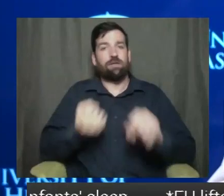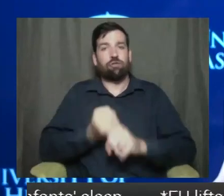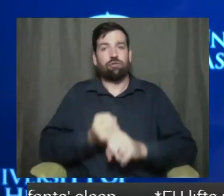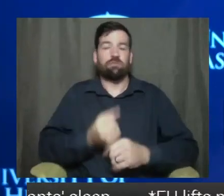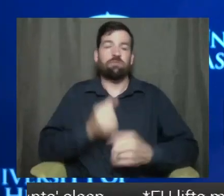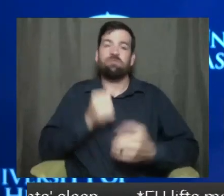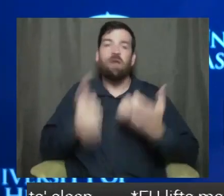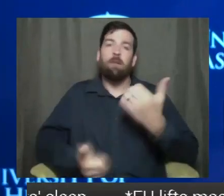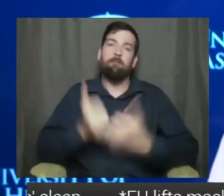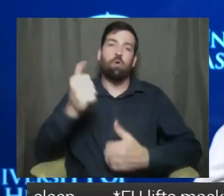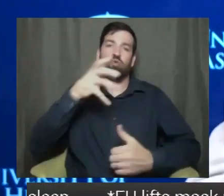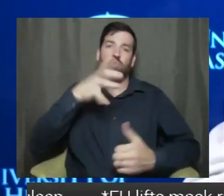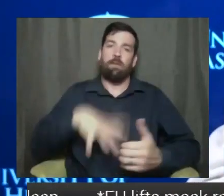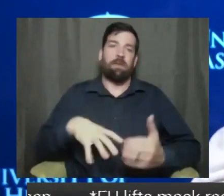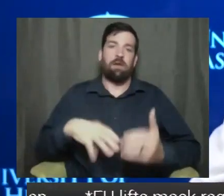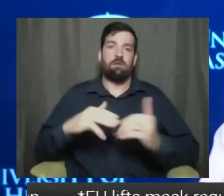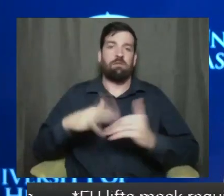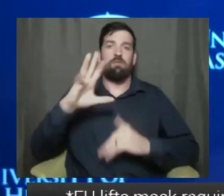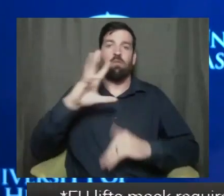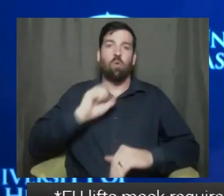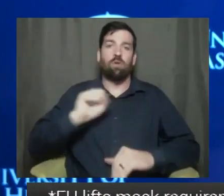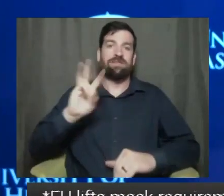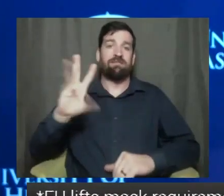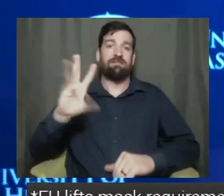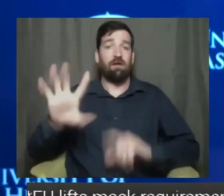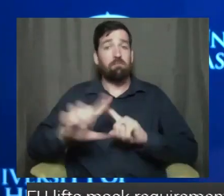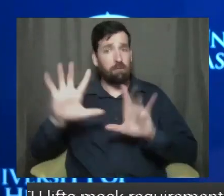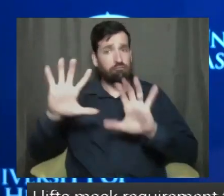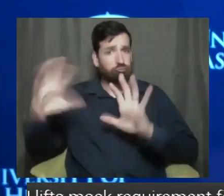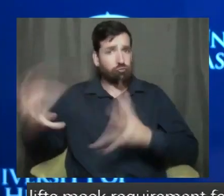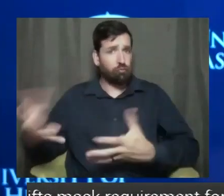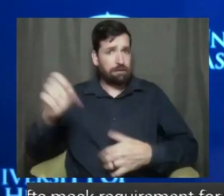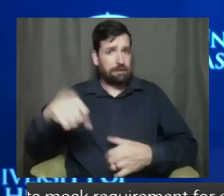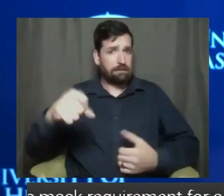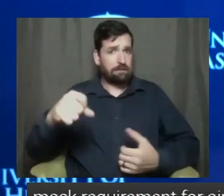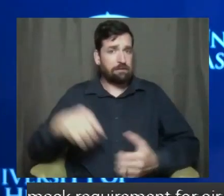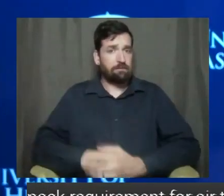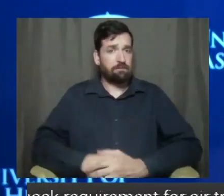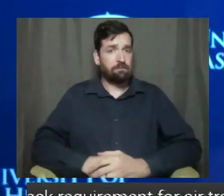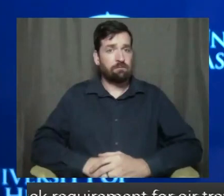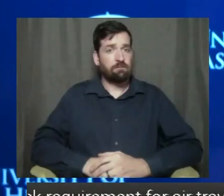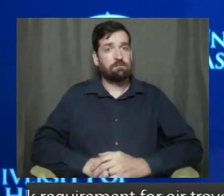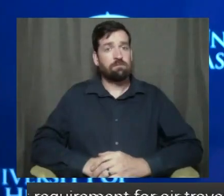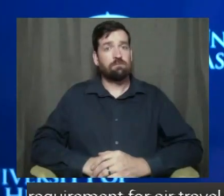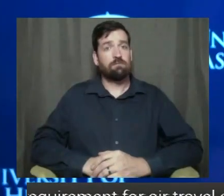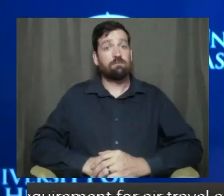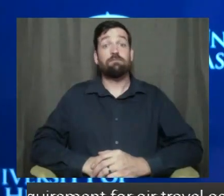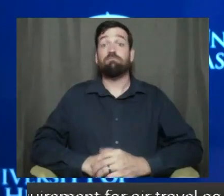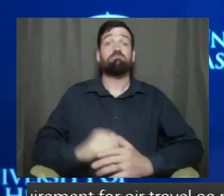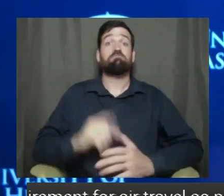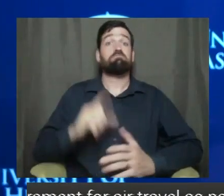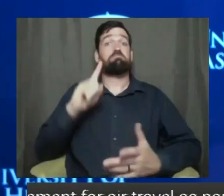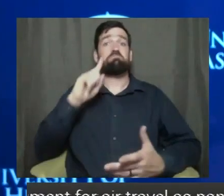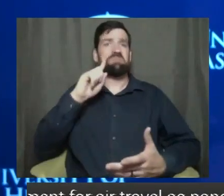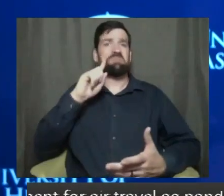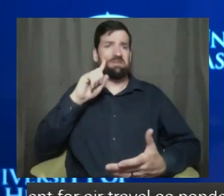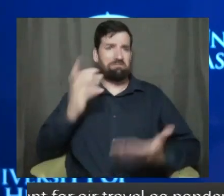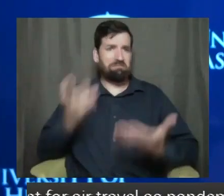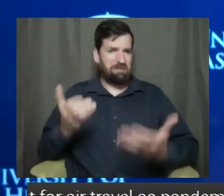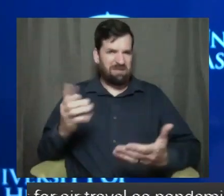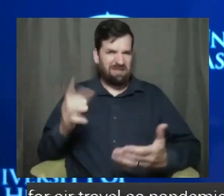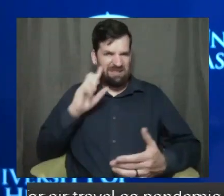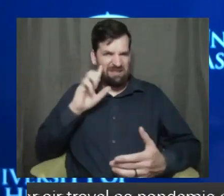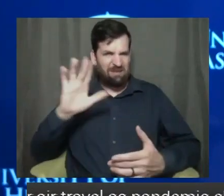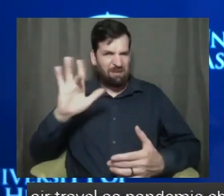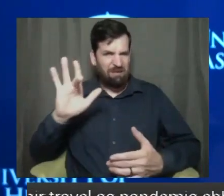over 65, but it's certainly a fair number of them. And so, off the top of my head, I think it might be 25 years, but it's a long